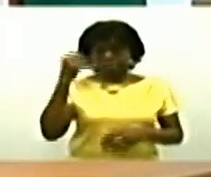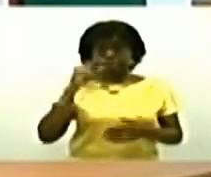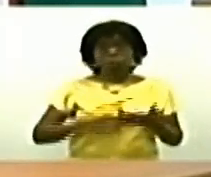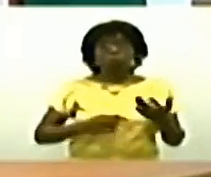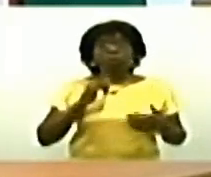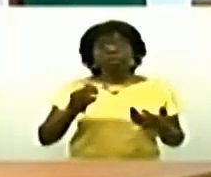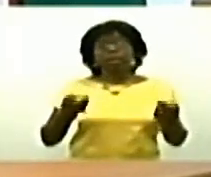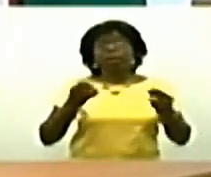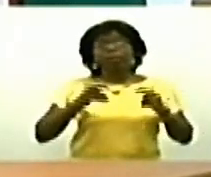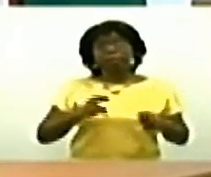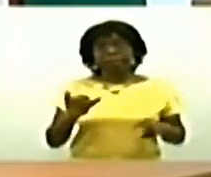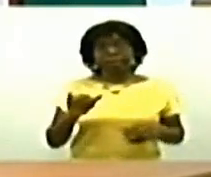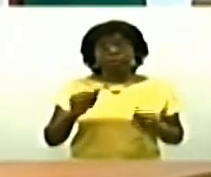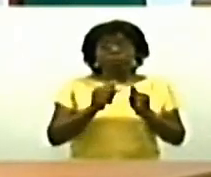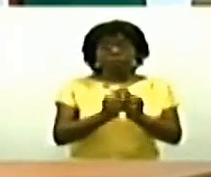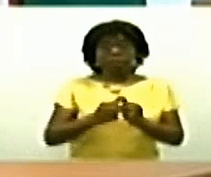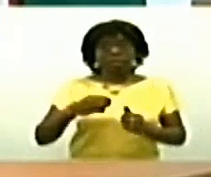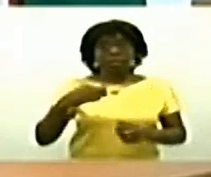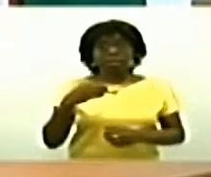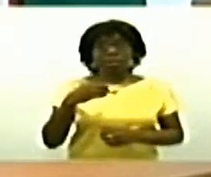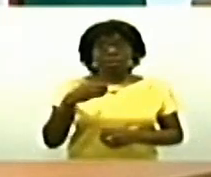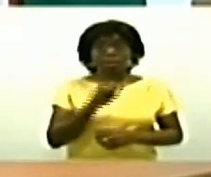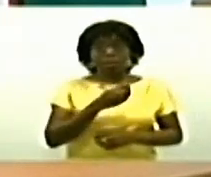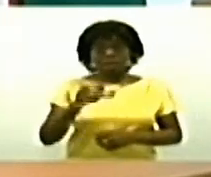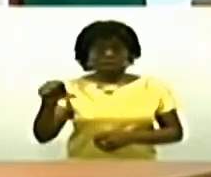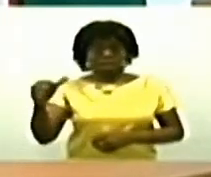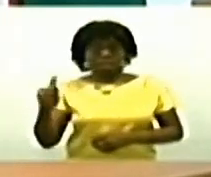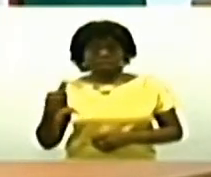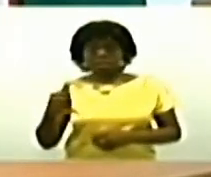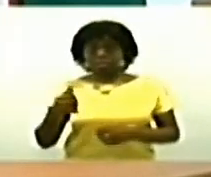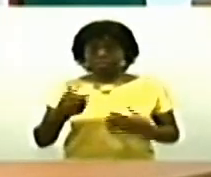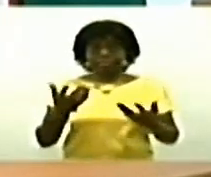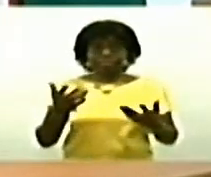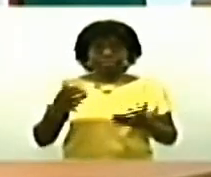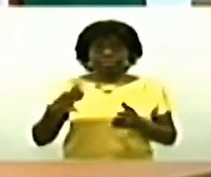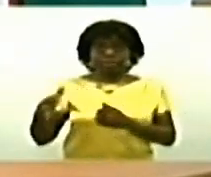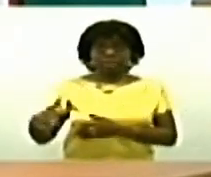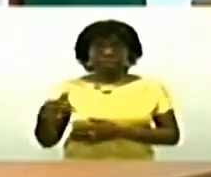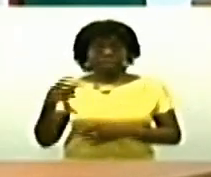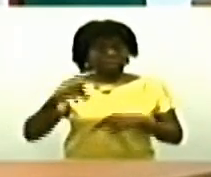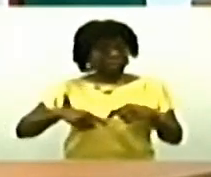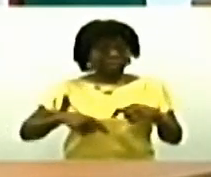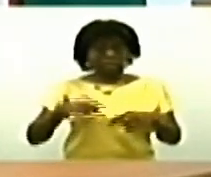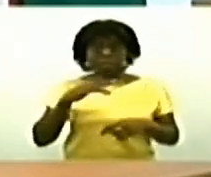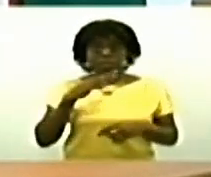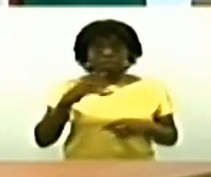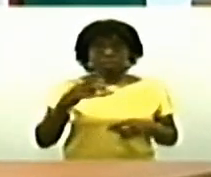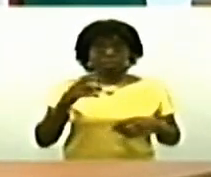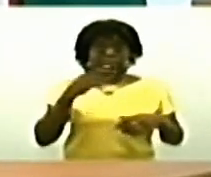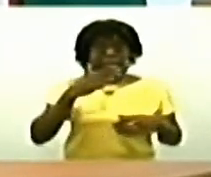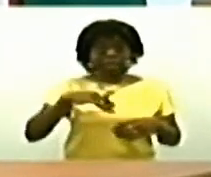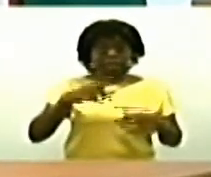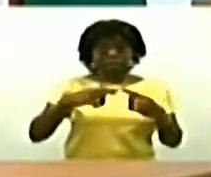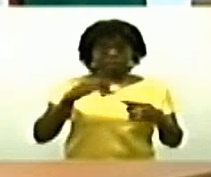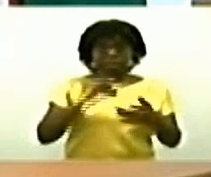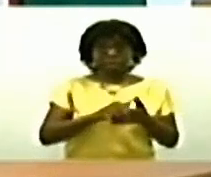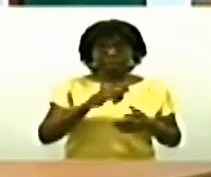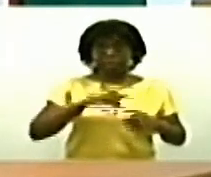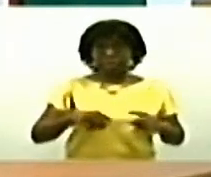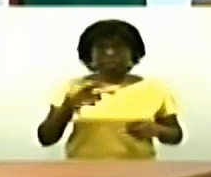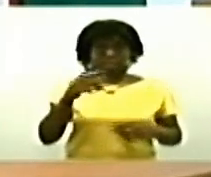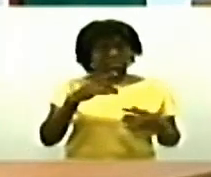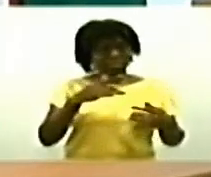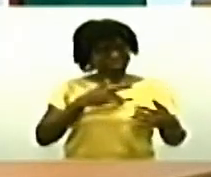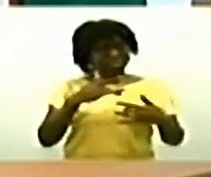happening with our other branch. I can't speak disparagingly of them, but I can express my